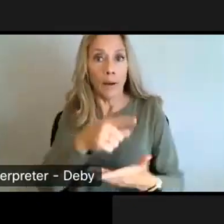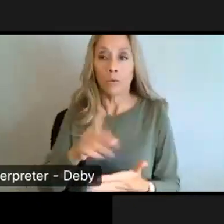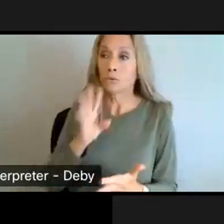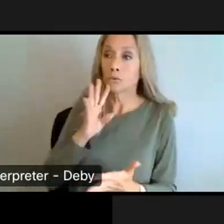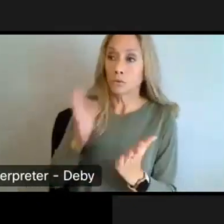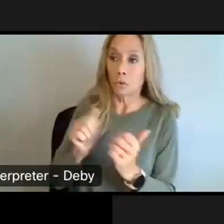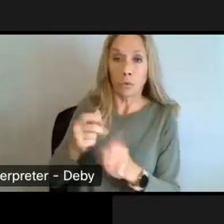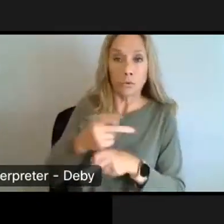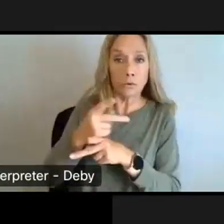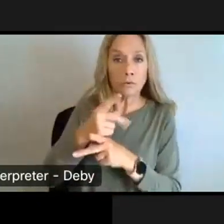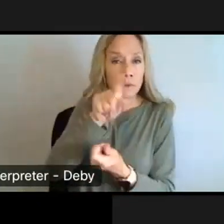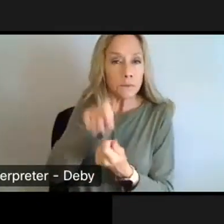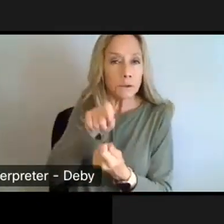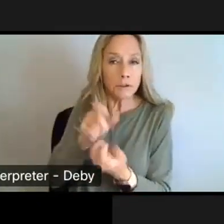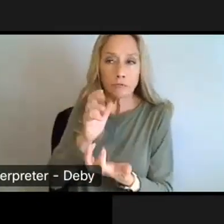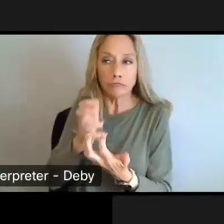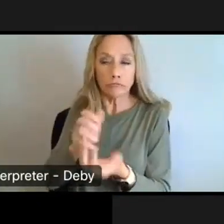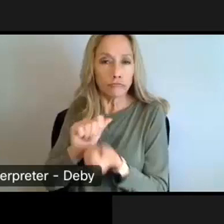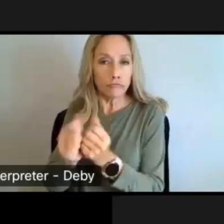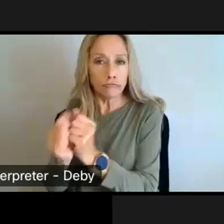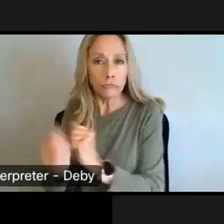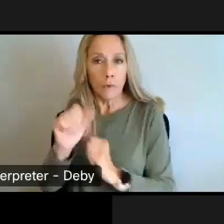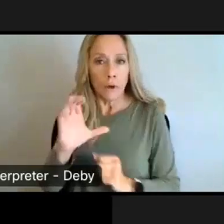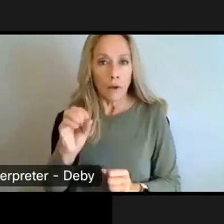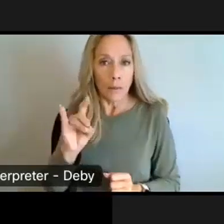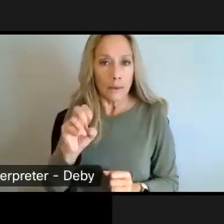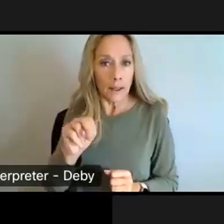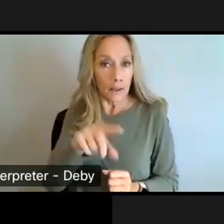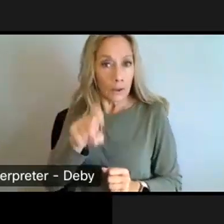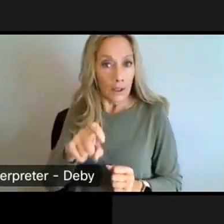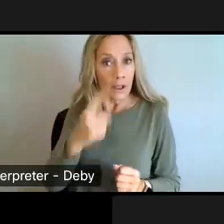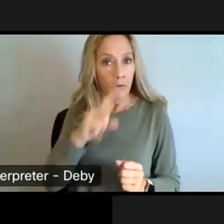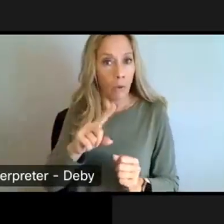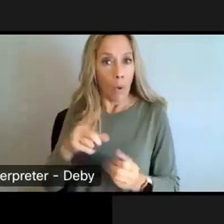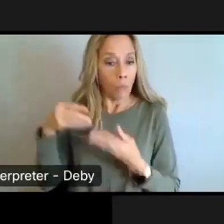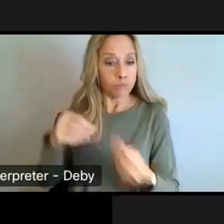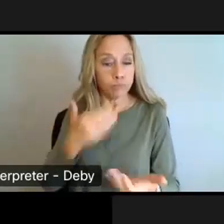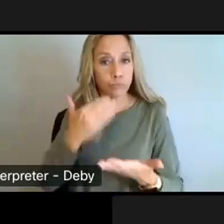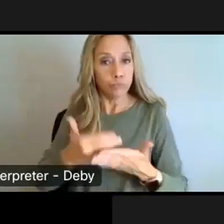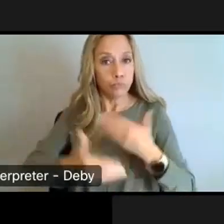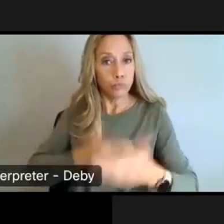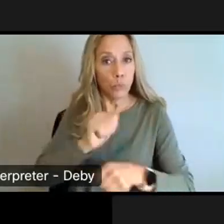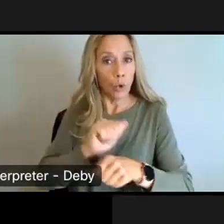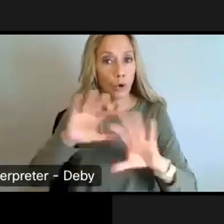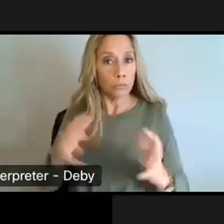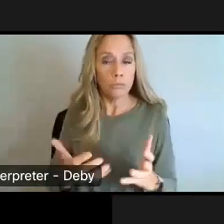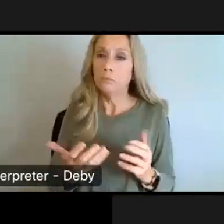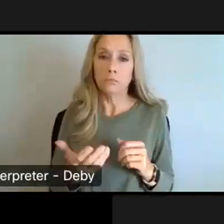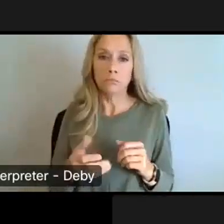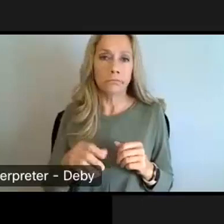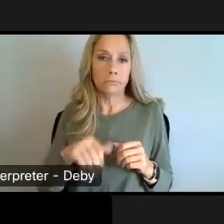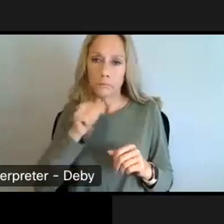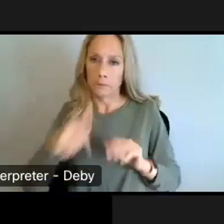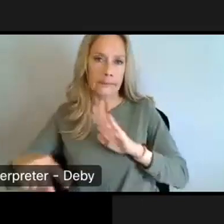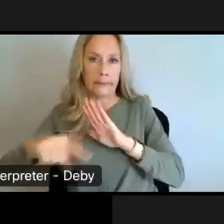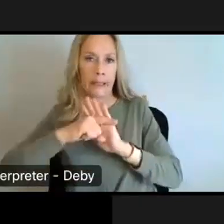certain accommodations that you have to be proficient in the workplace, there's never going to be a negative response. It's